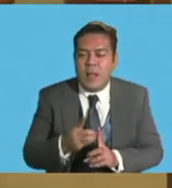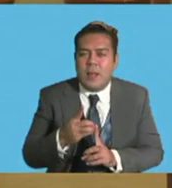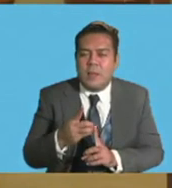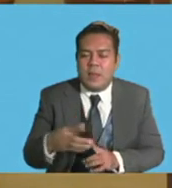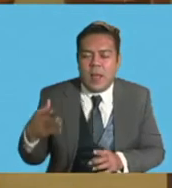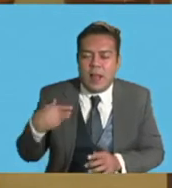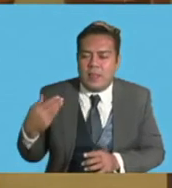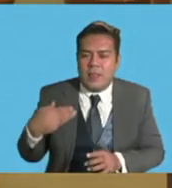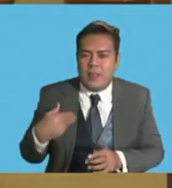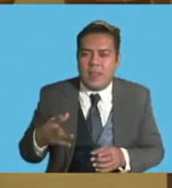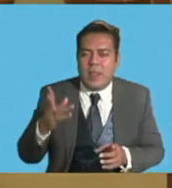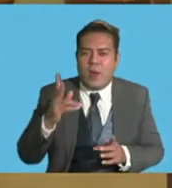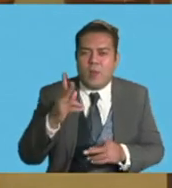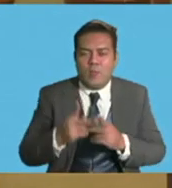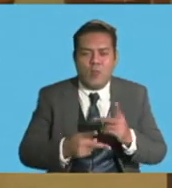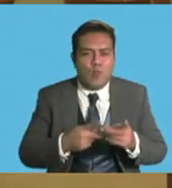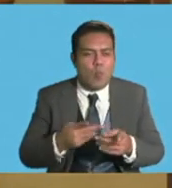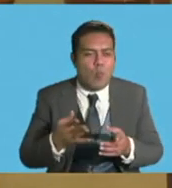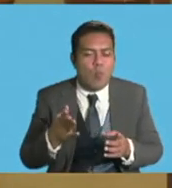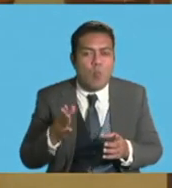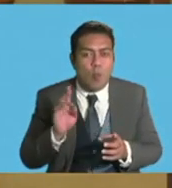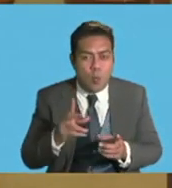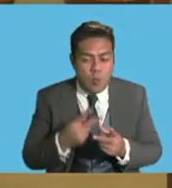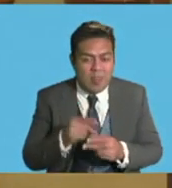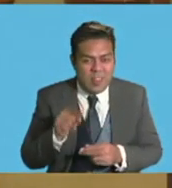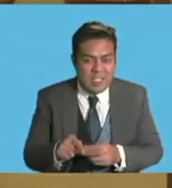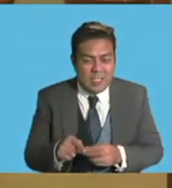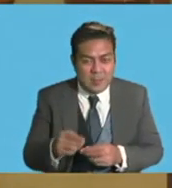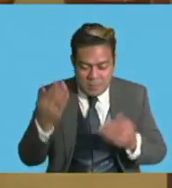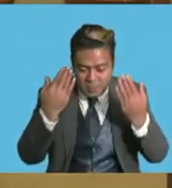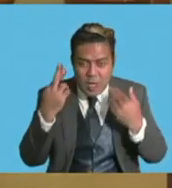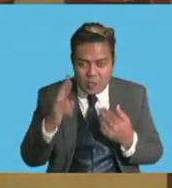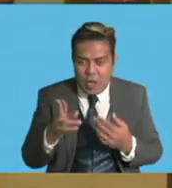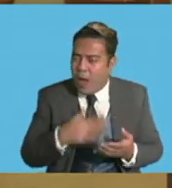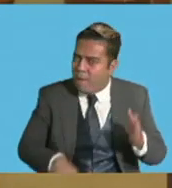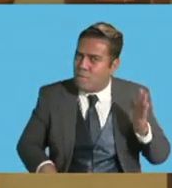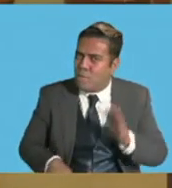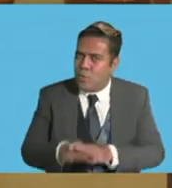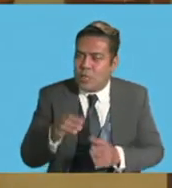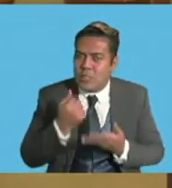and productive population. With this, Mr. Speaker, sir, I fully support the